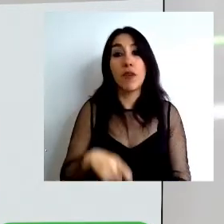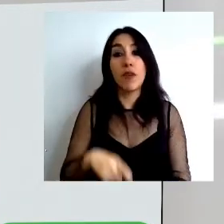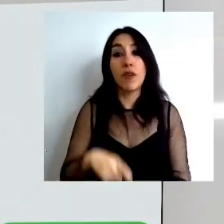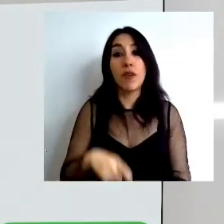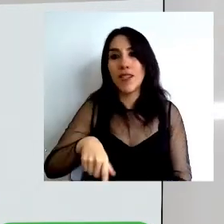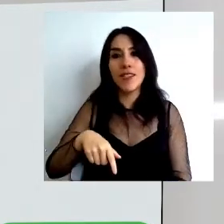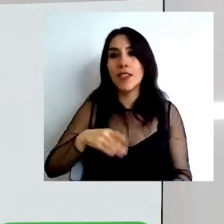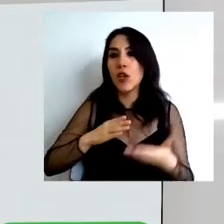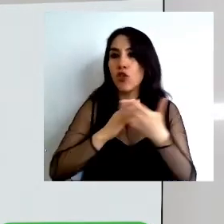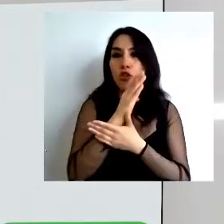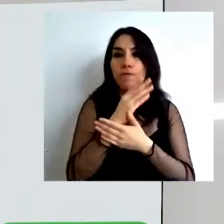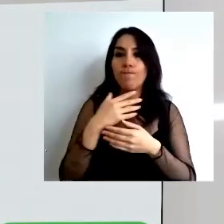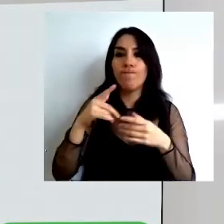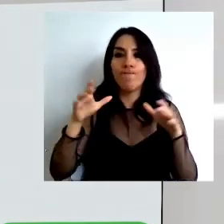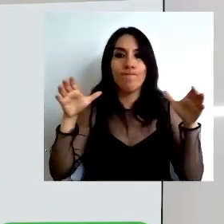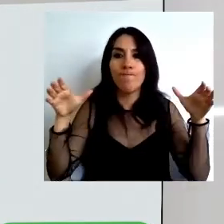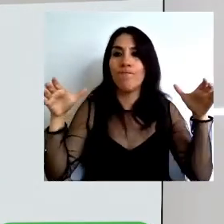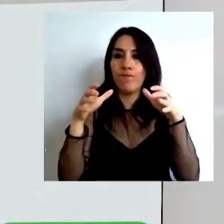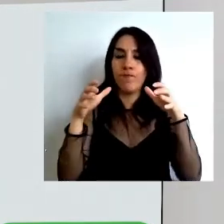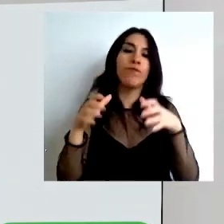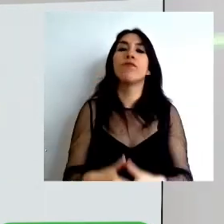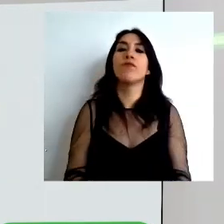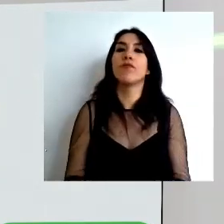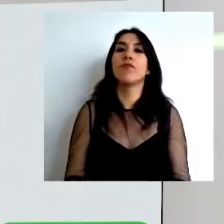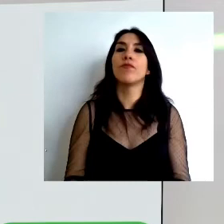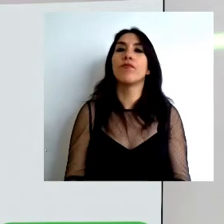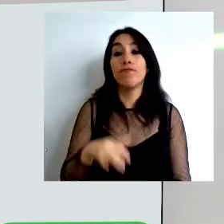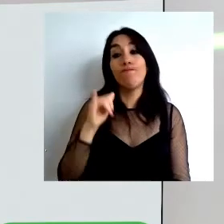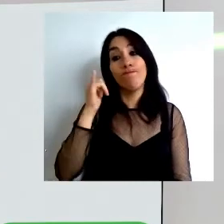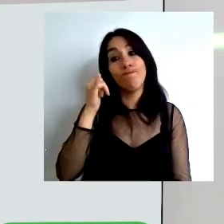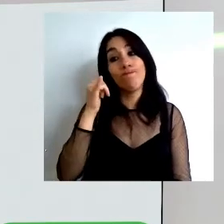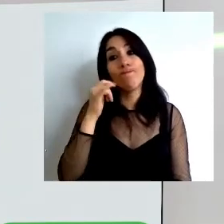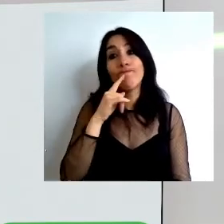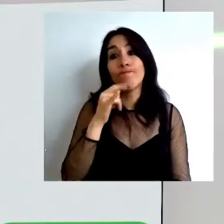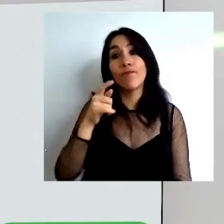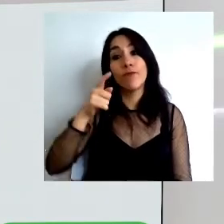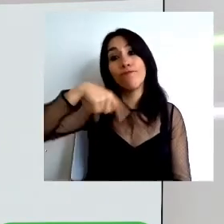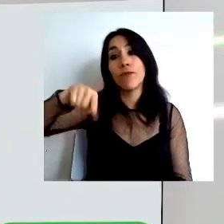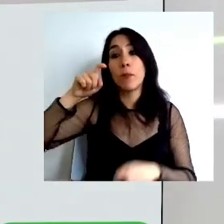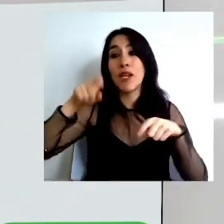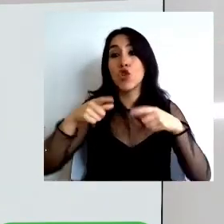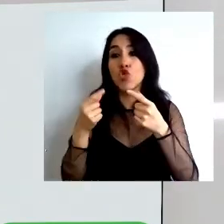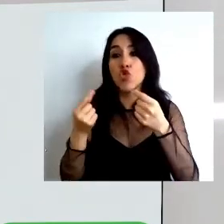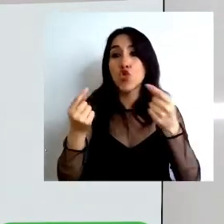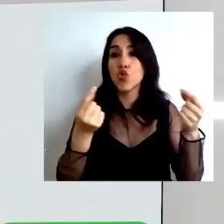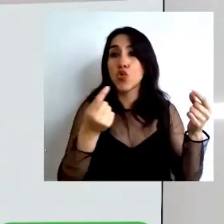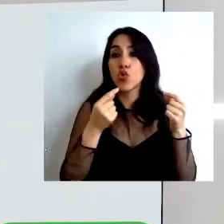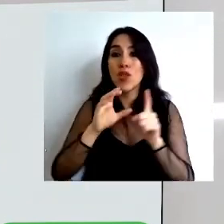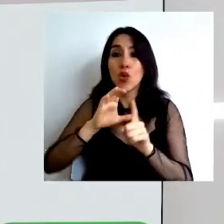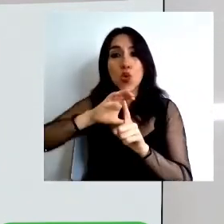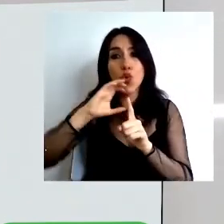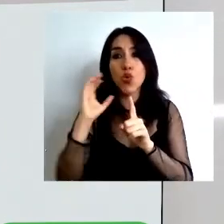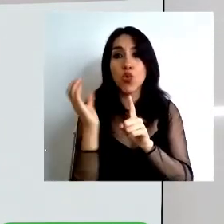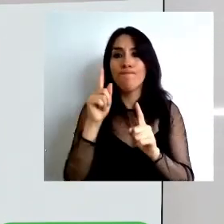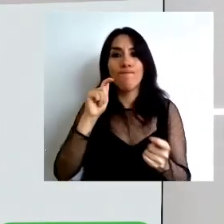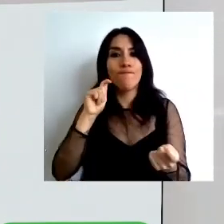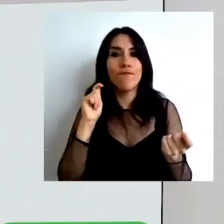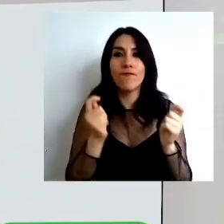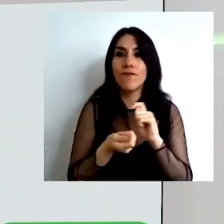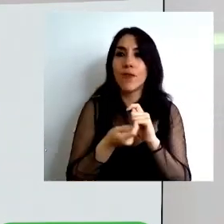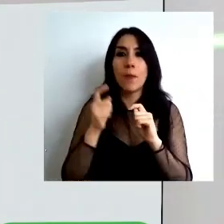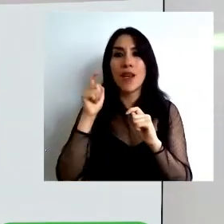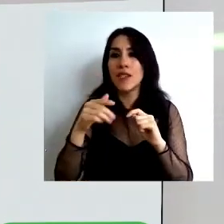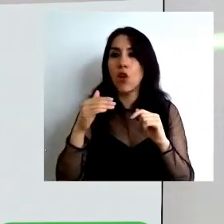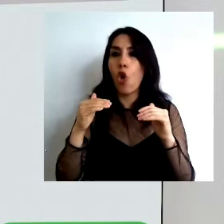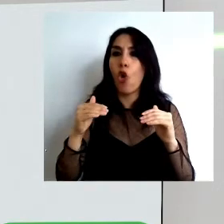to change perhaps the culture of the organization and the culture of leaders and managers and accept that it's perhaps